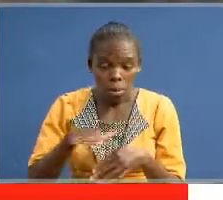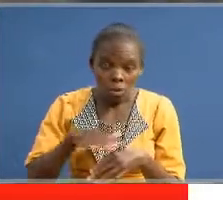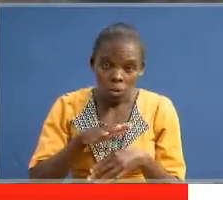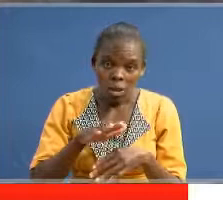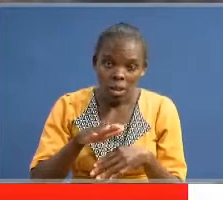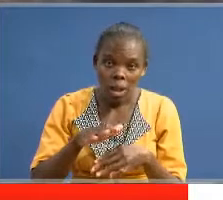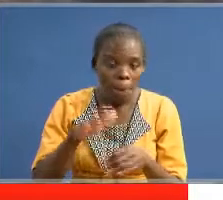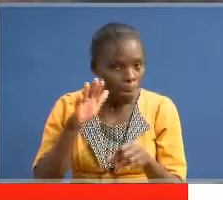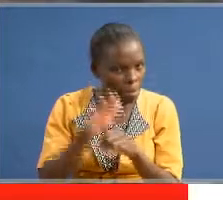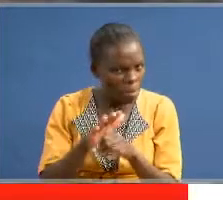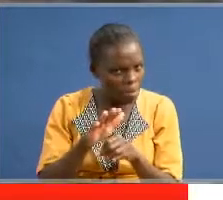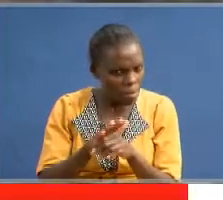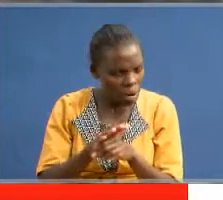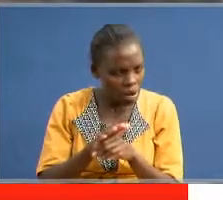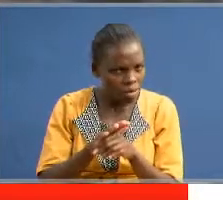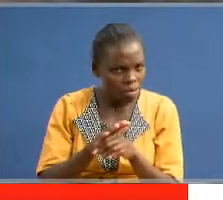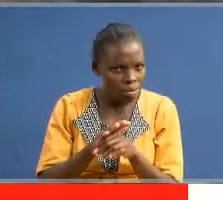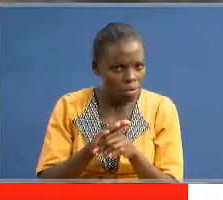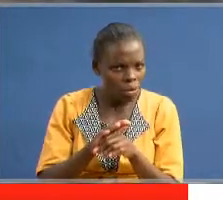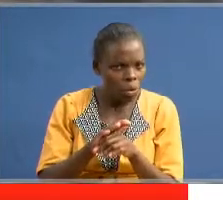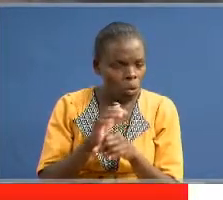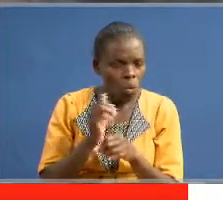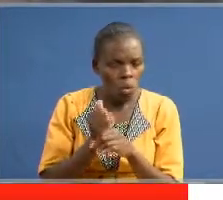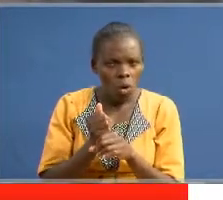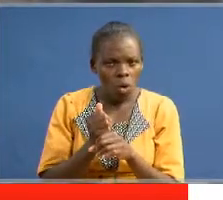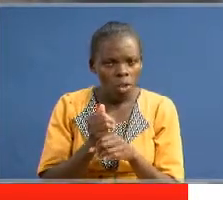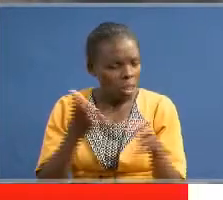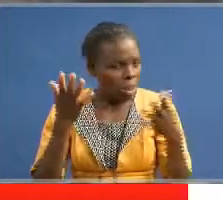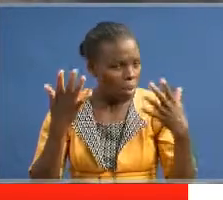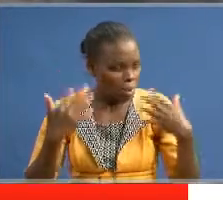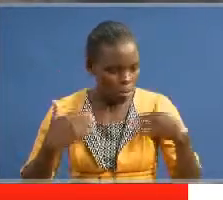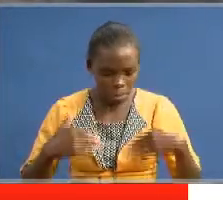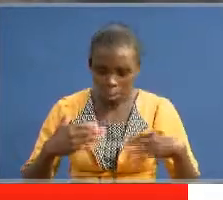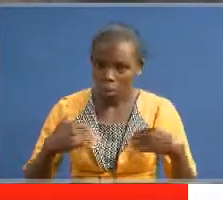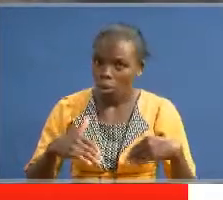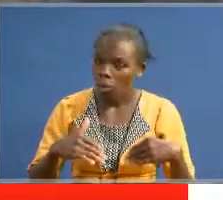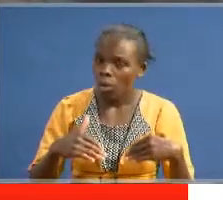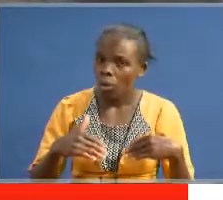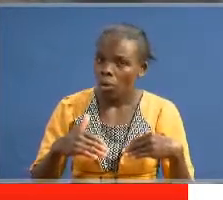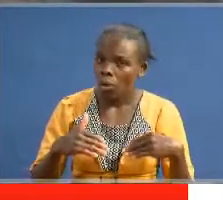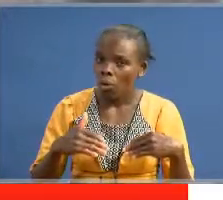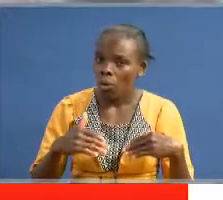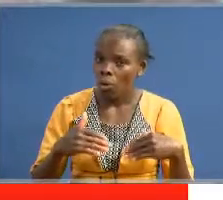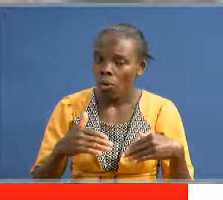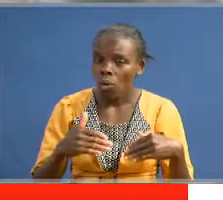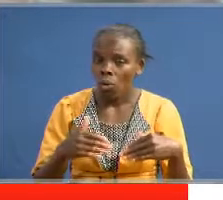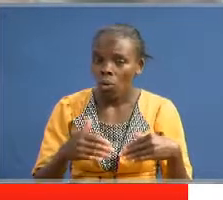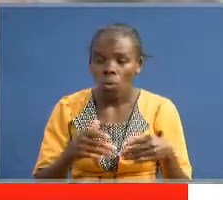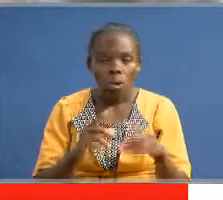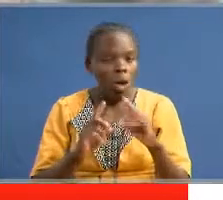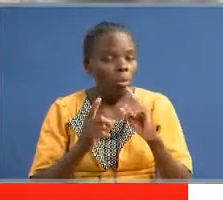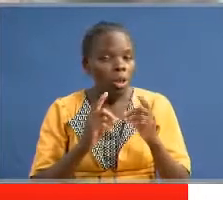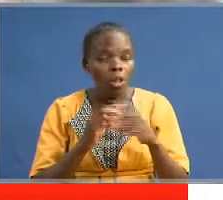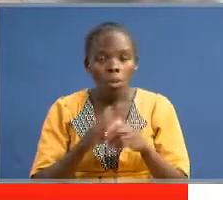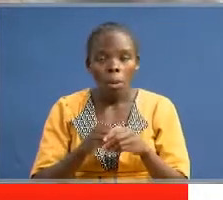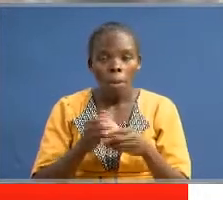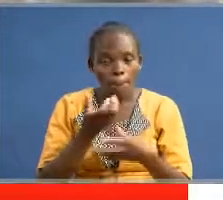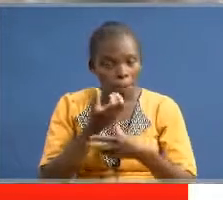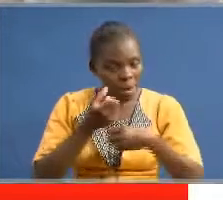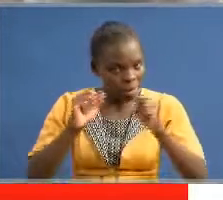will be the march past, where the wananchi who will be addressed by the president will be